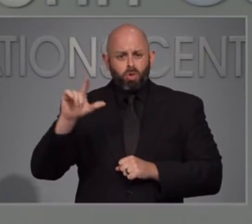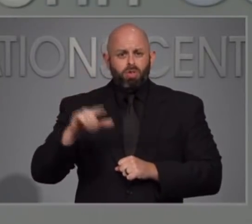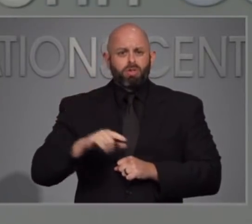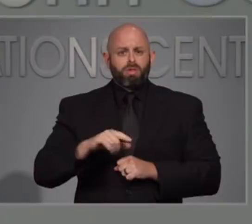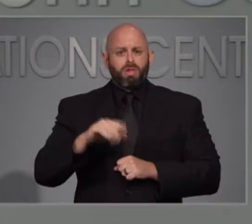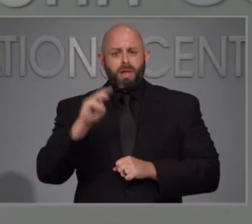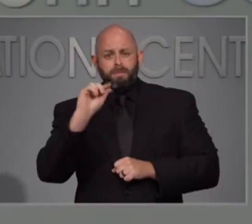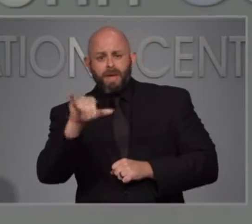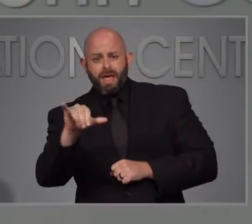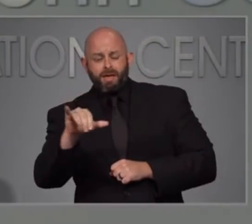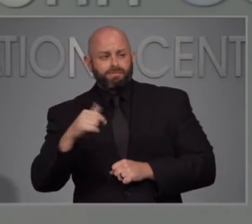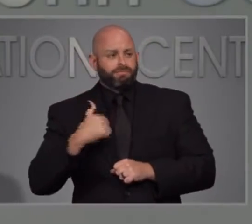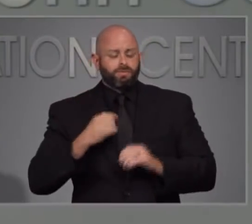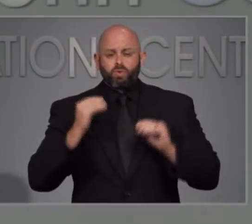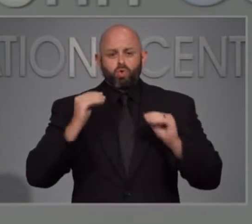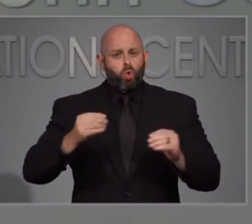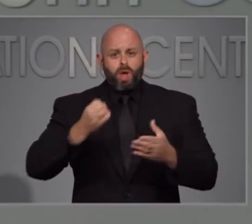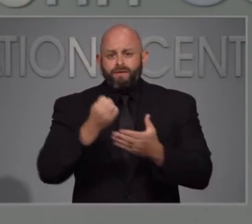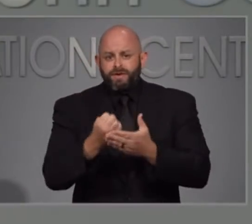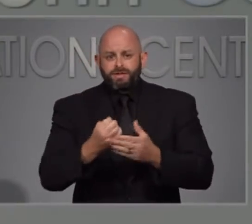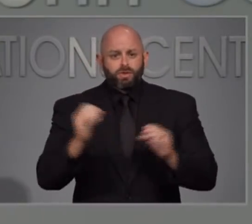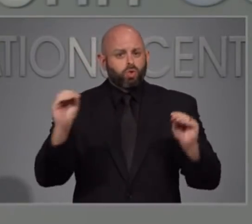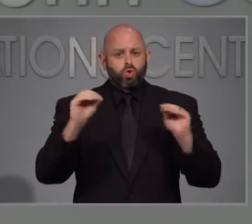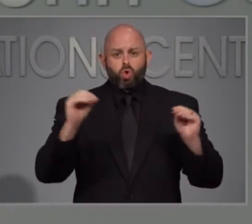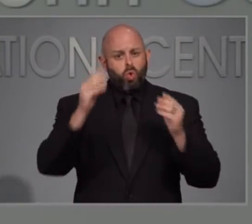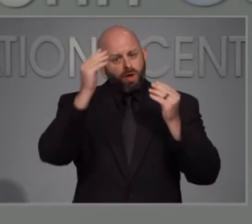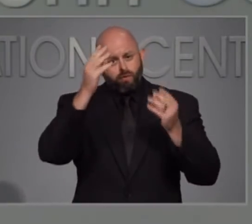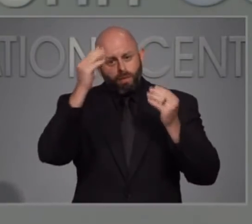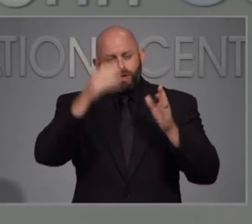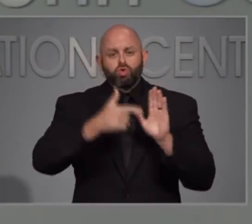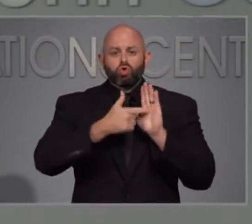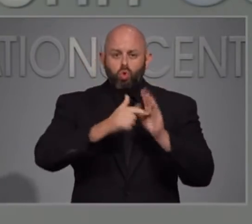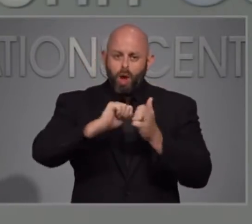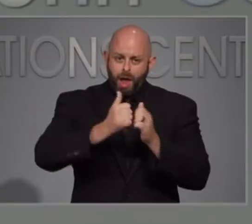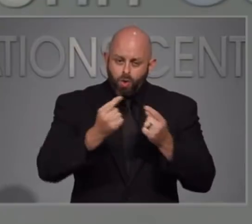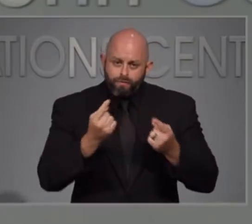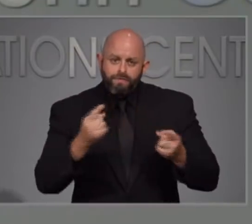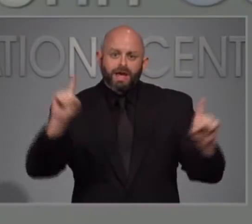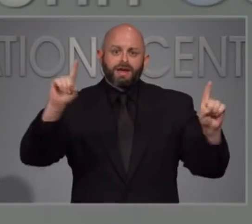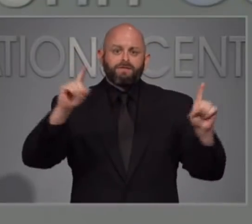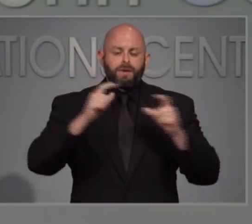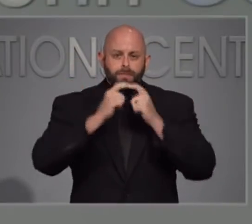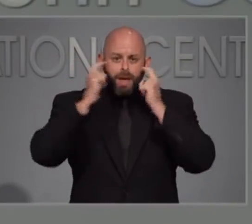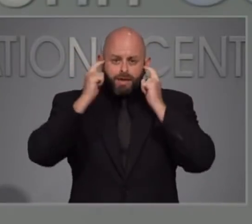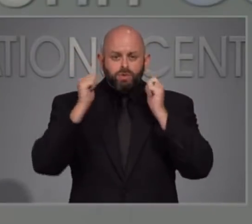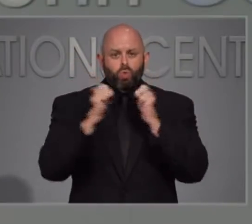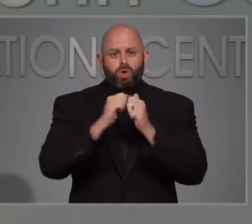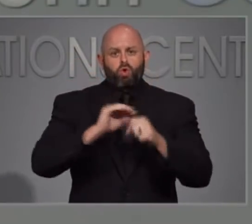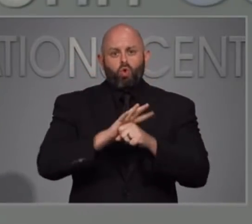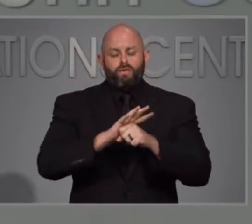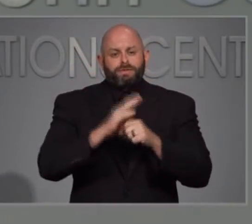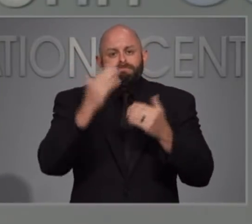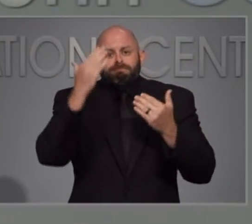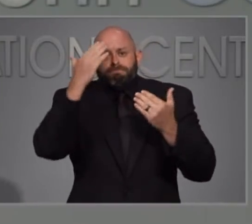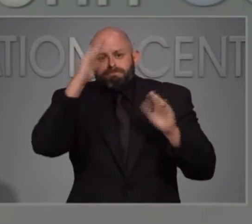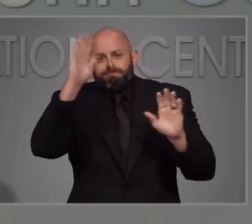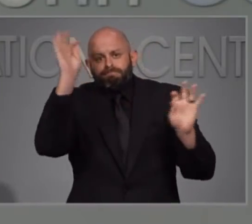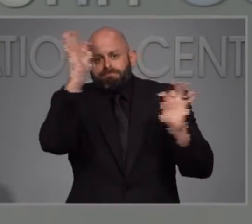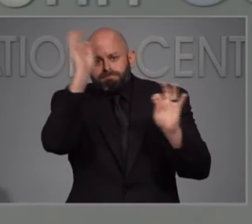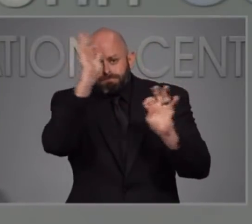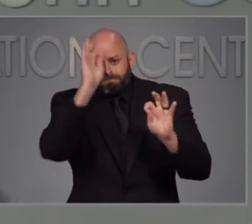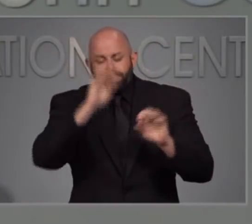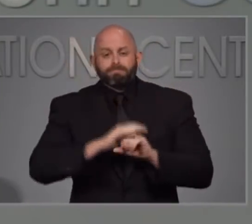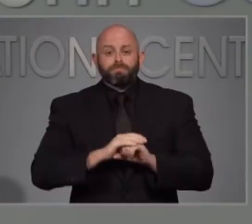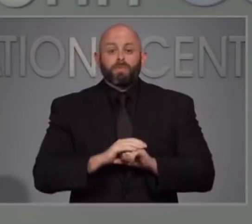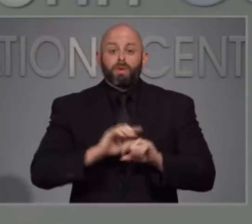and evidence showing the effectiveness of masks with COVID-19. However, as